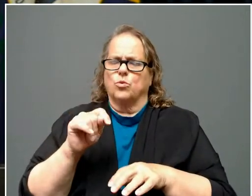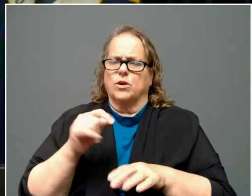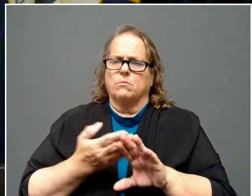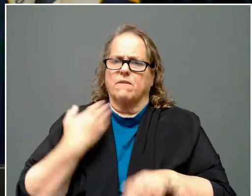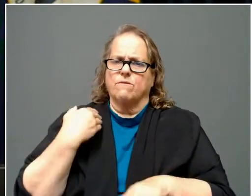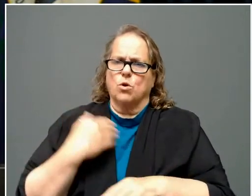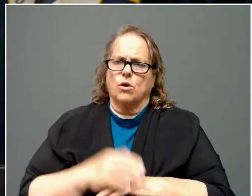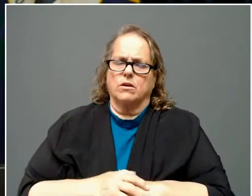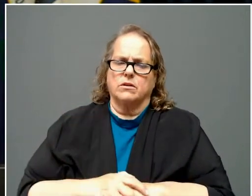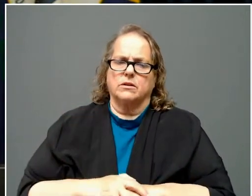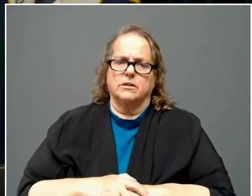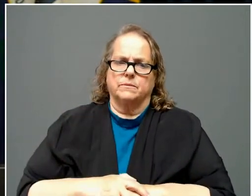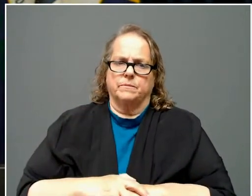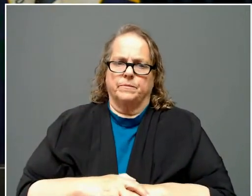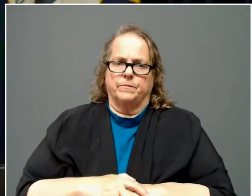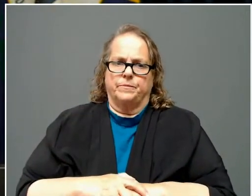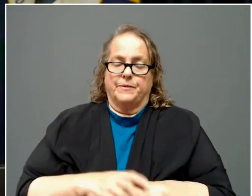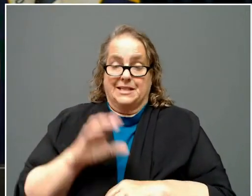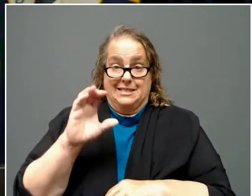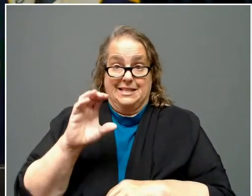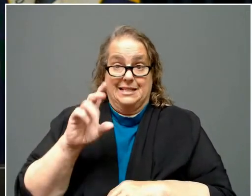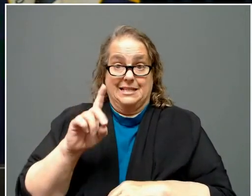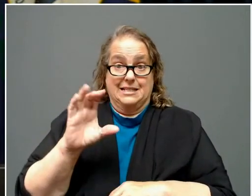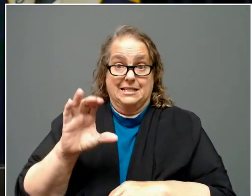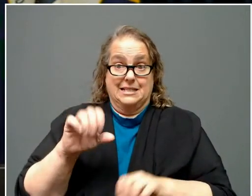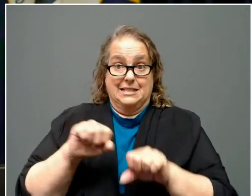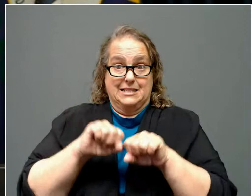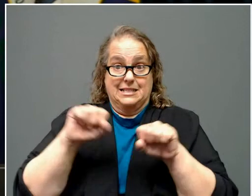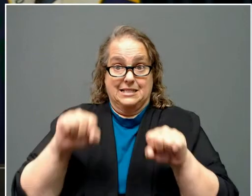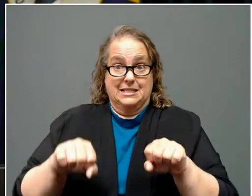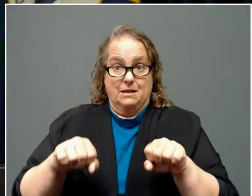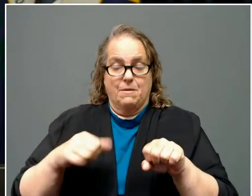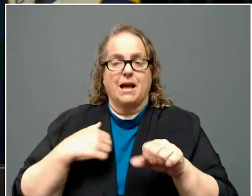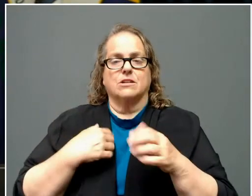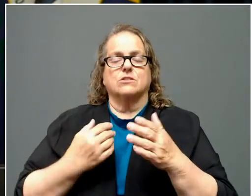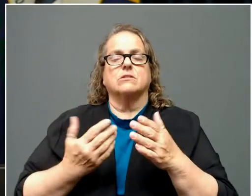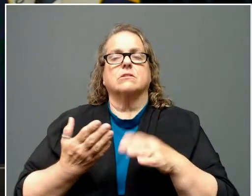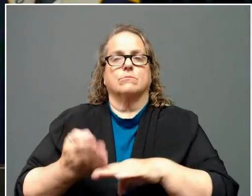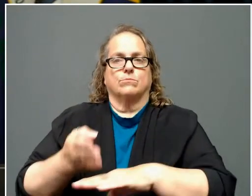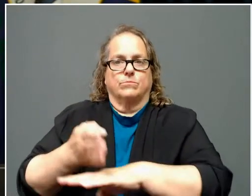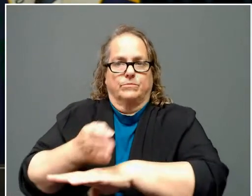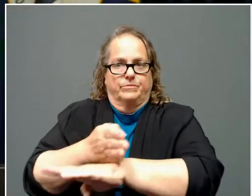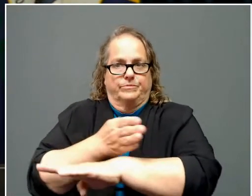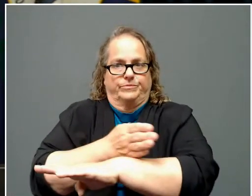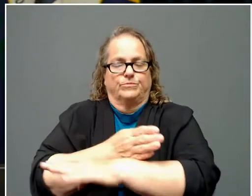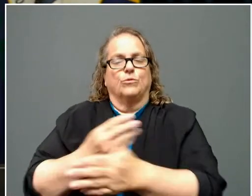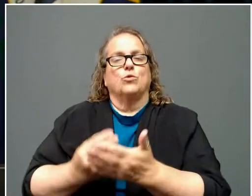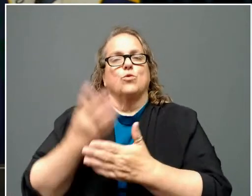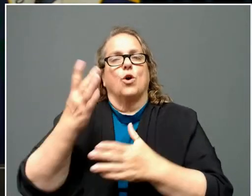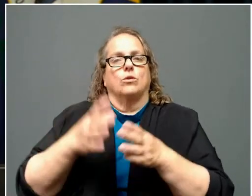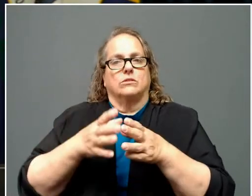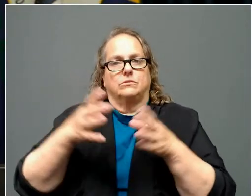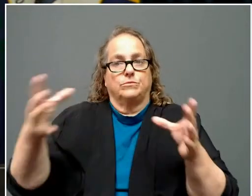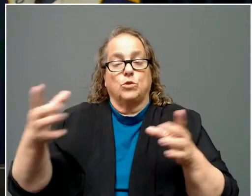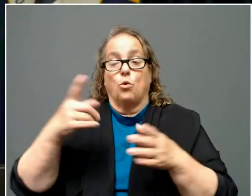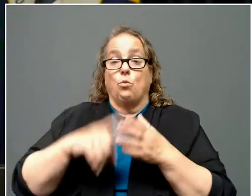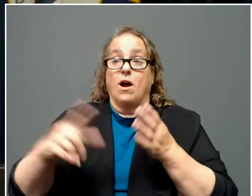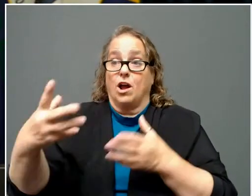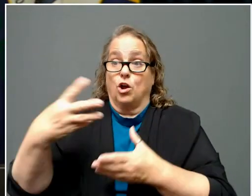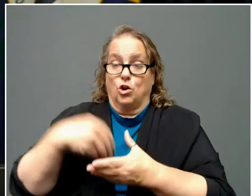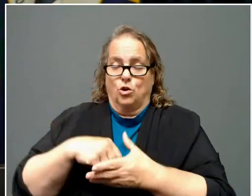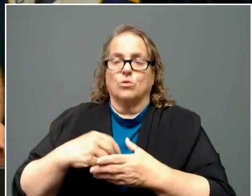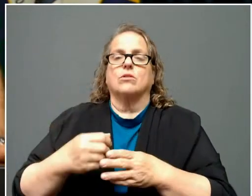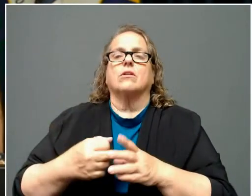Well, so the CDC system has grown, and what is included in it has grown. When it started, it